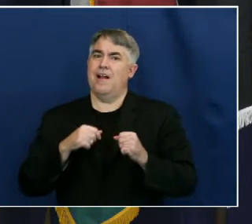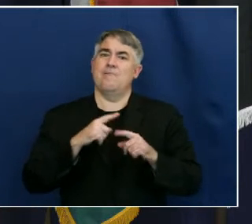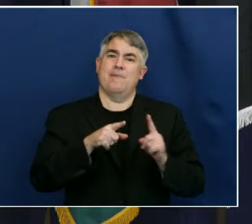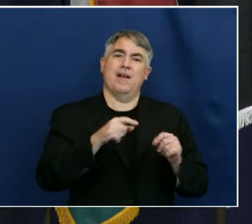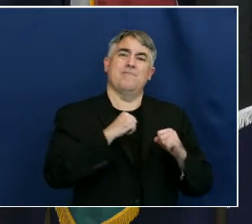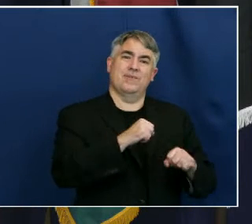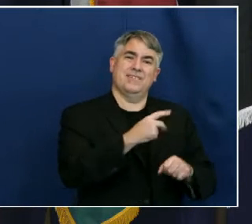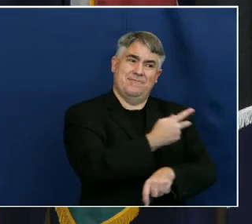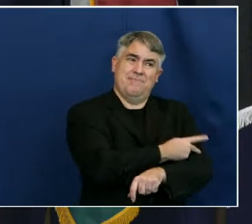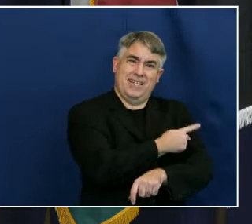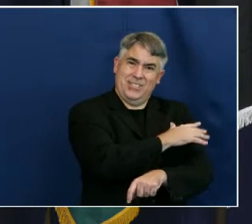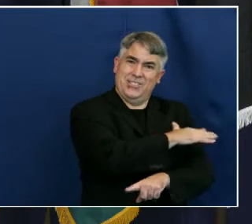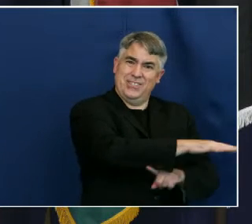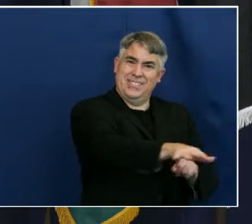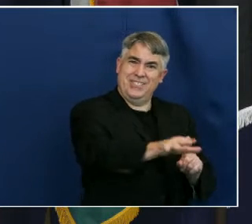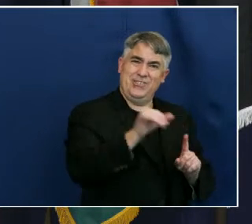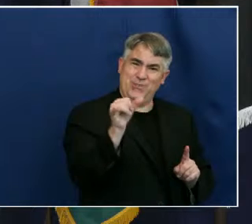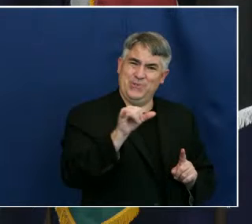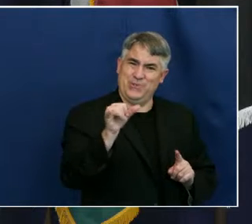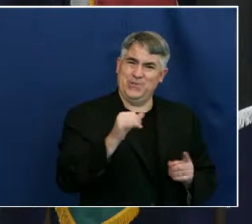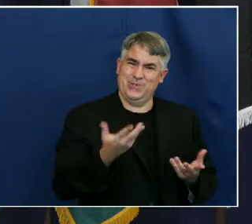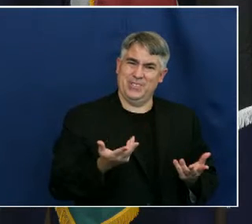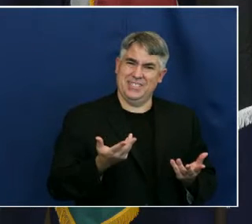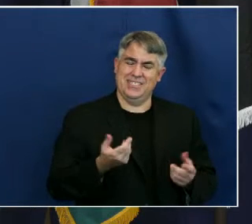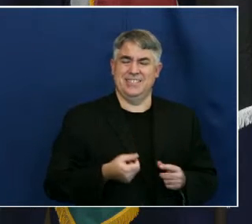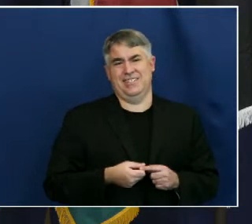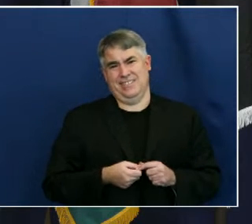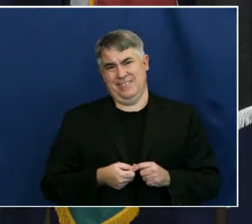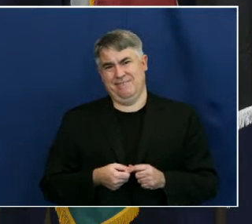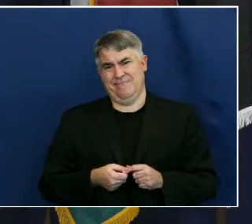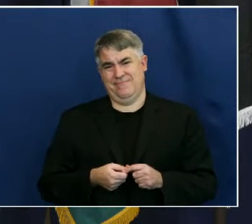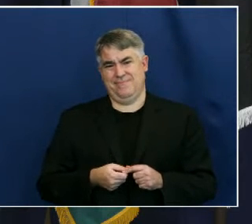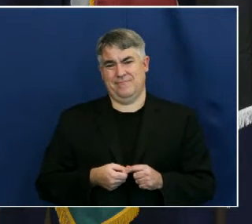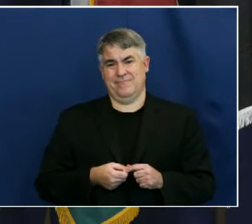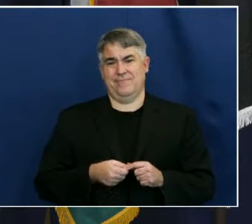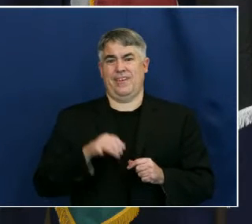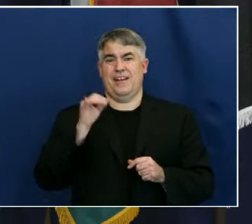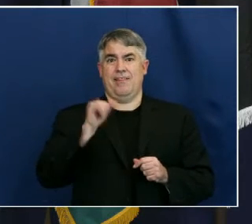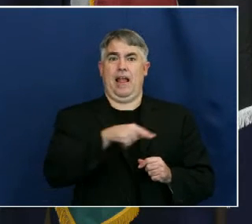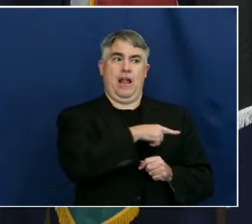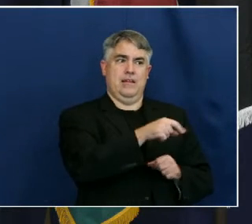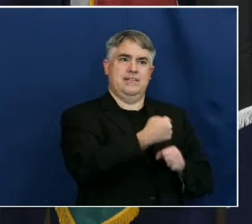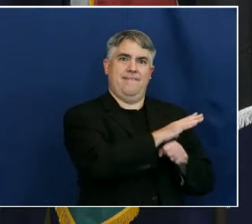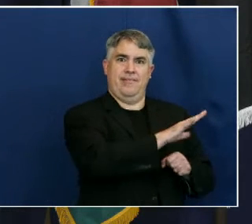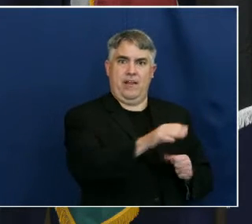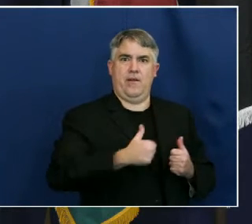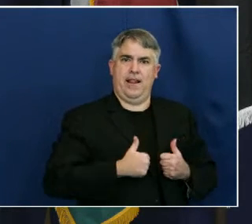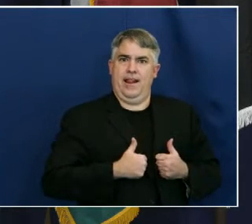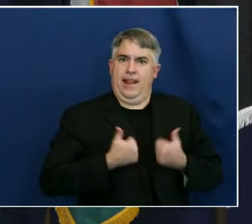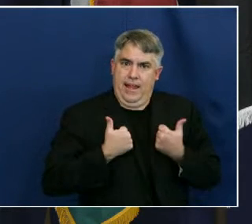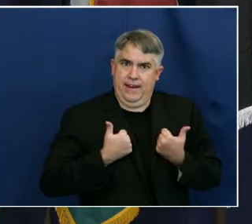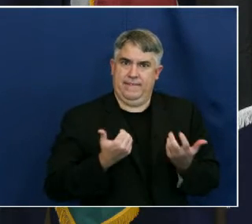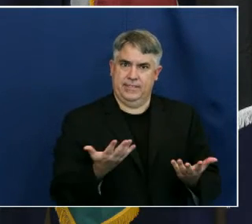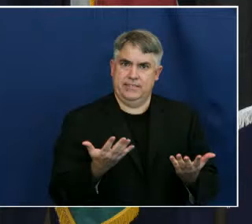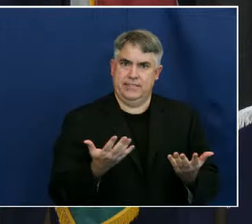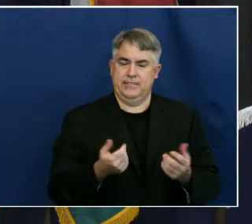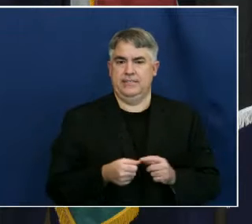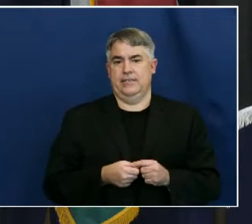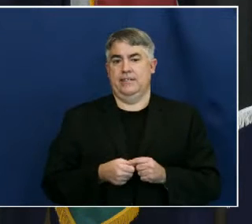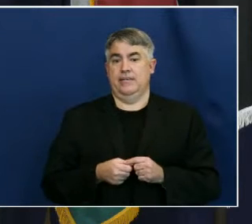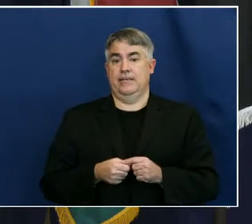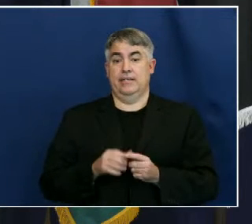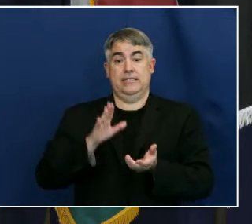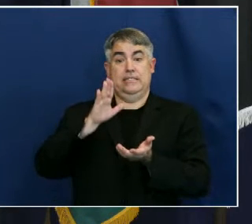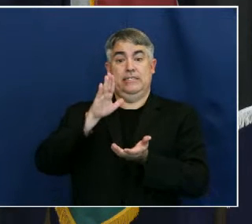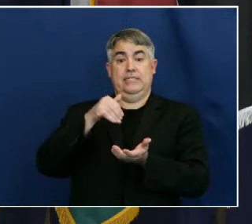in the hospital. So that has been a life-saving strategy, one recommended by the Centers for Disease Control and Prevention.